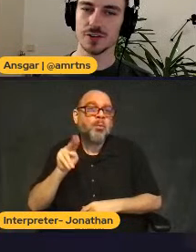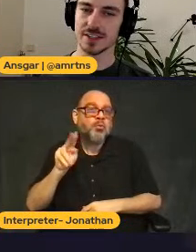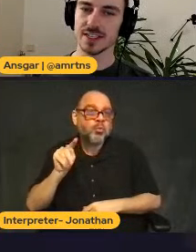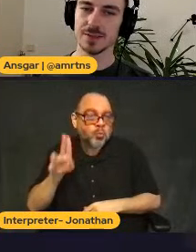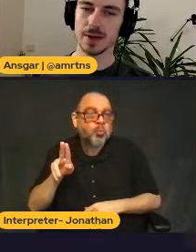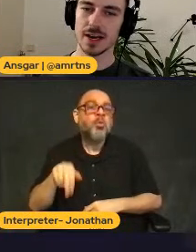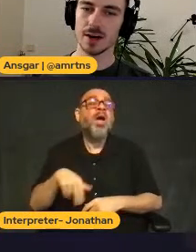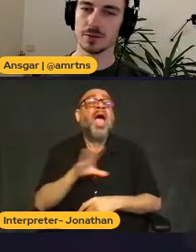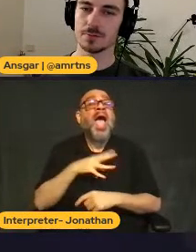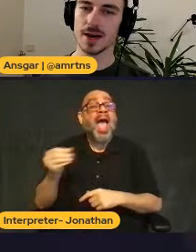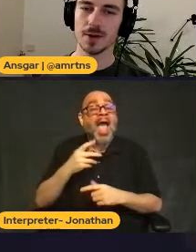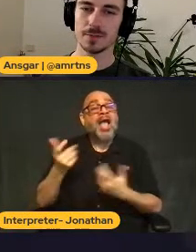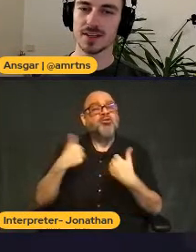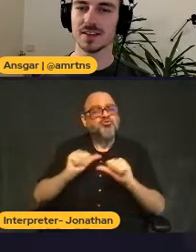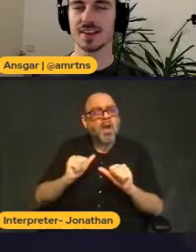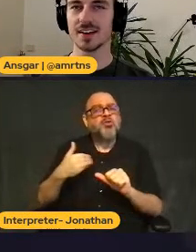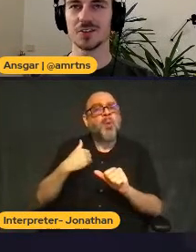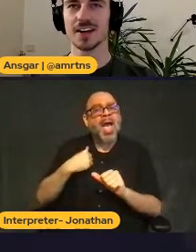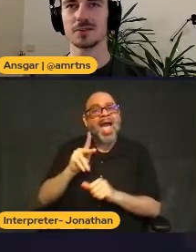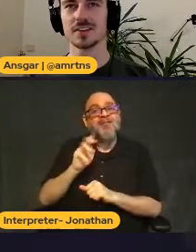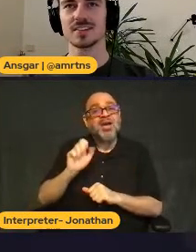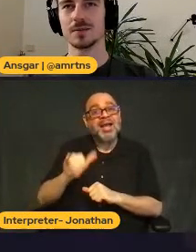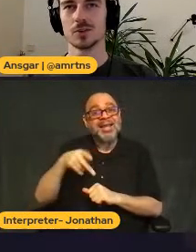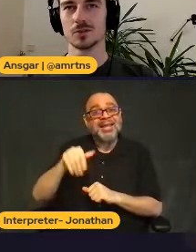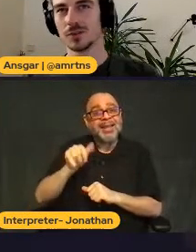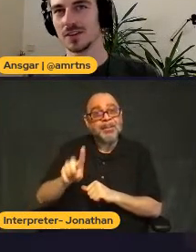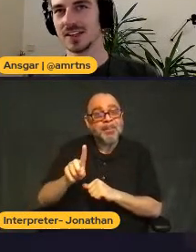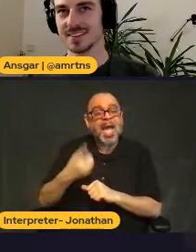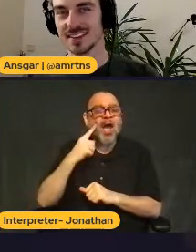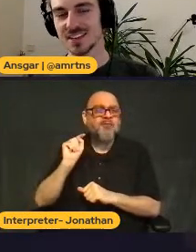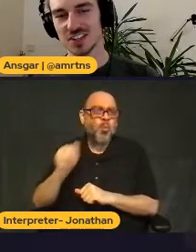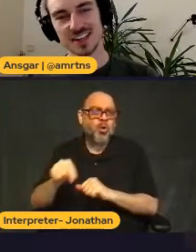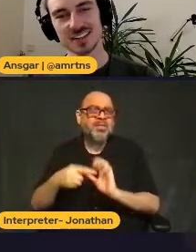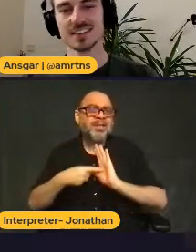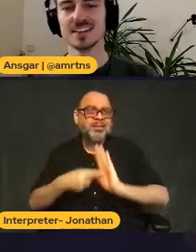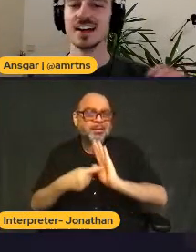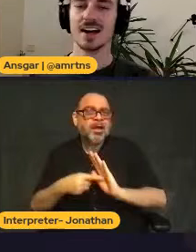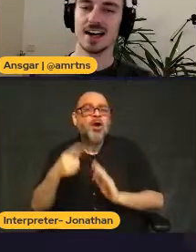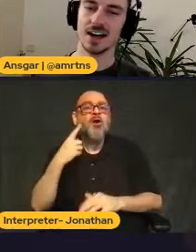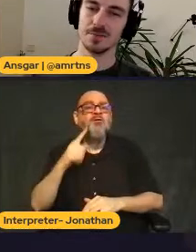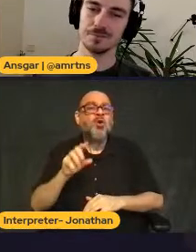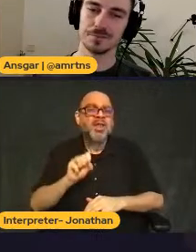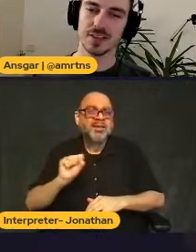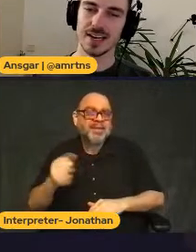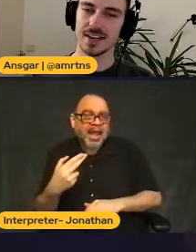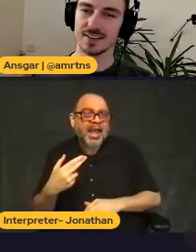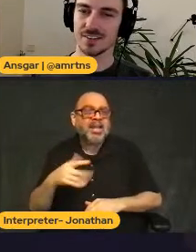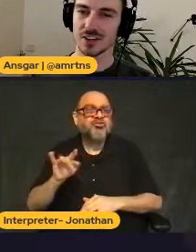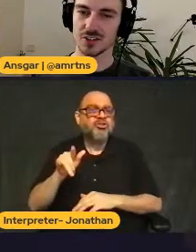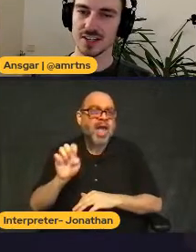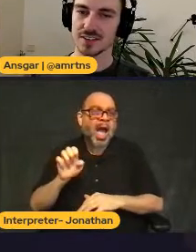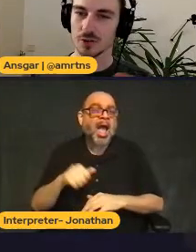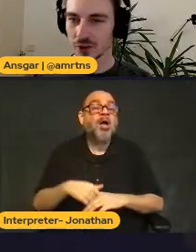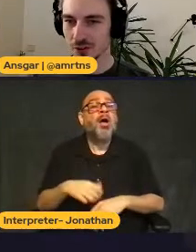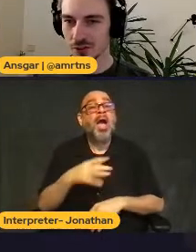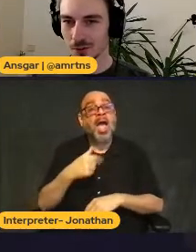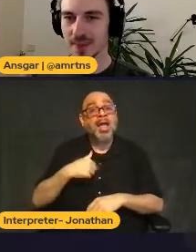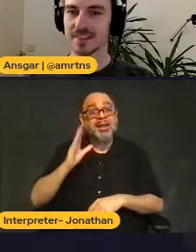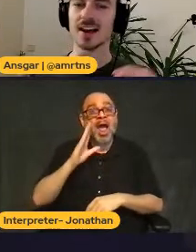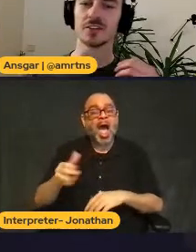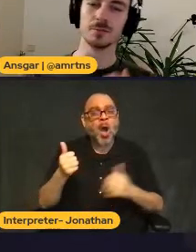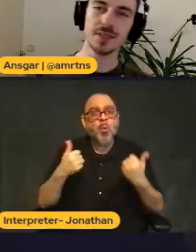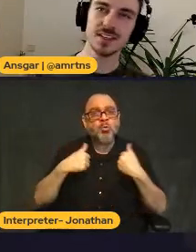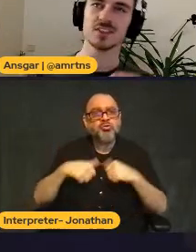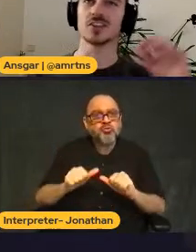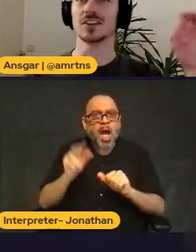to create a key pair with my public key that I created for this demo for the SSH tunnel. And I'm going to add a security group